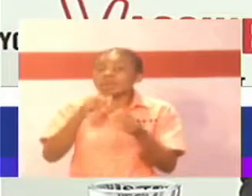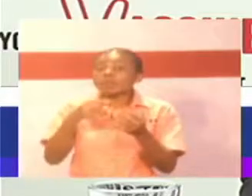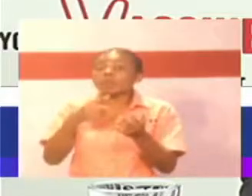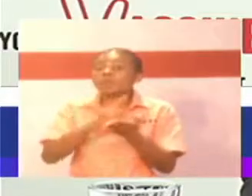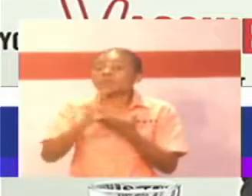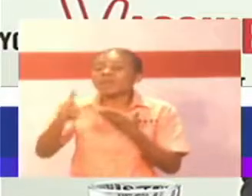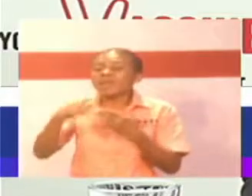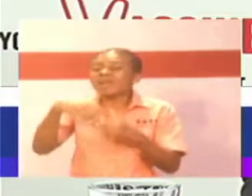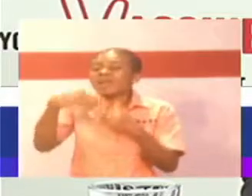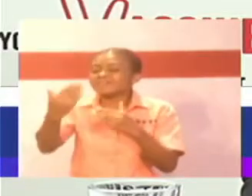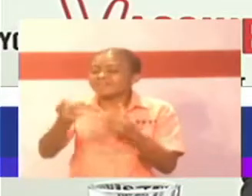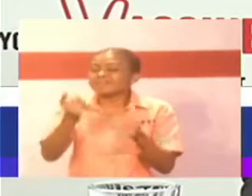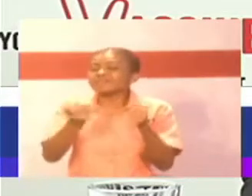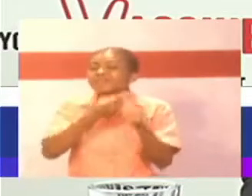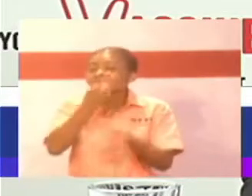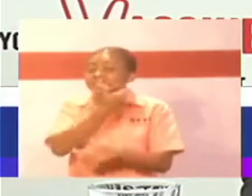morning,